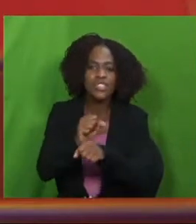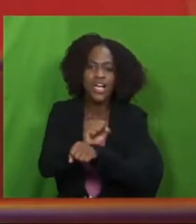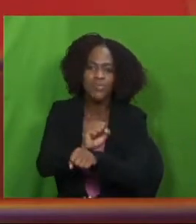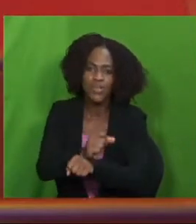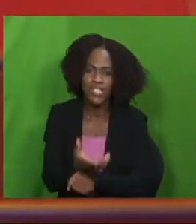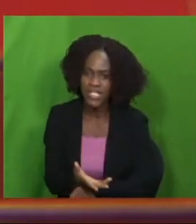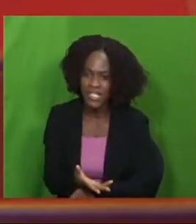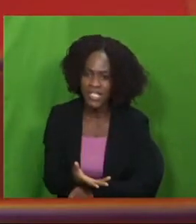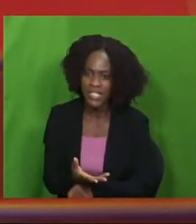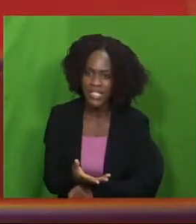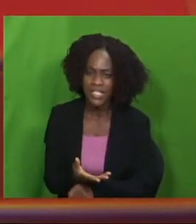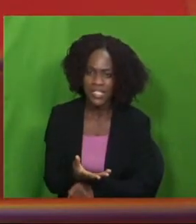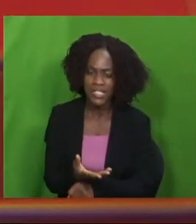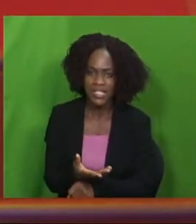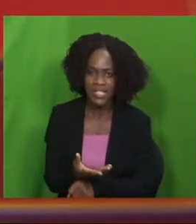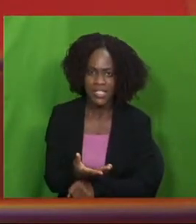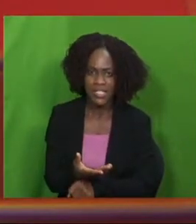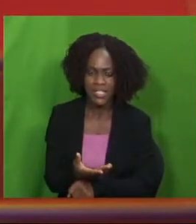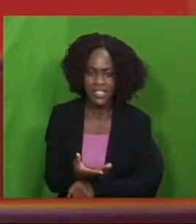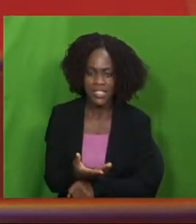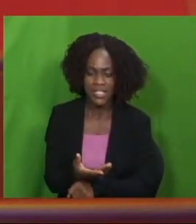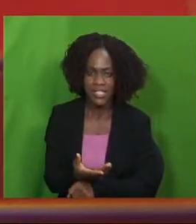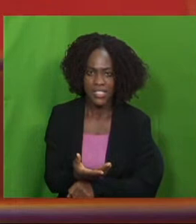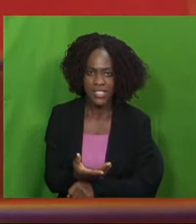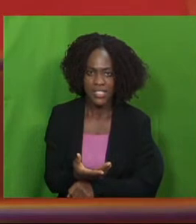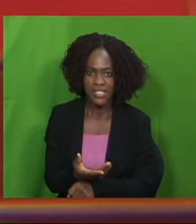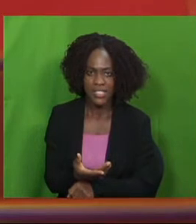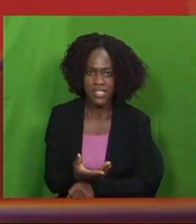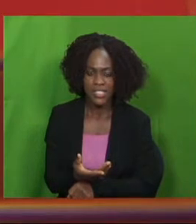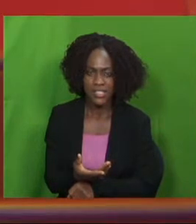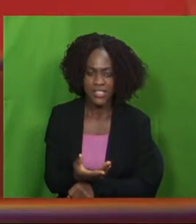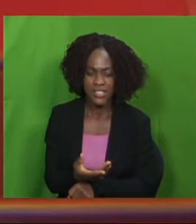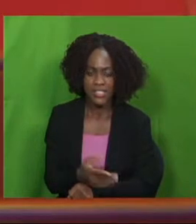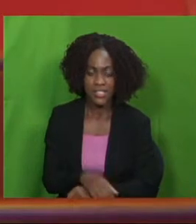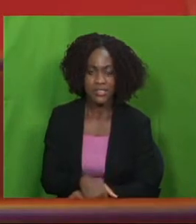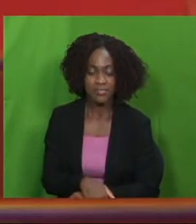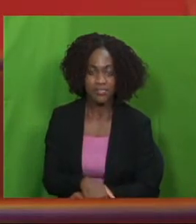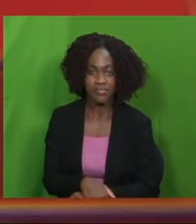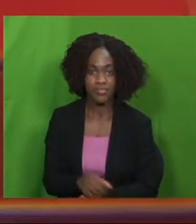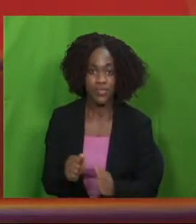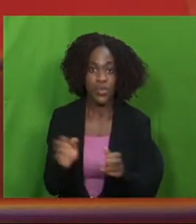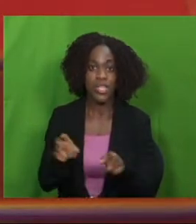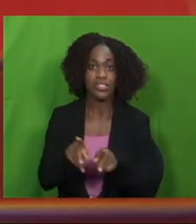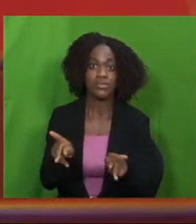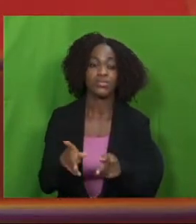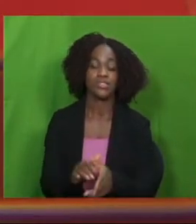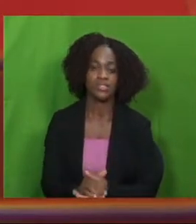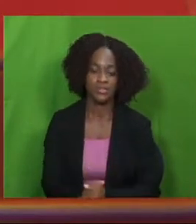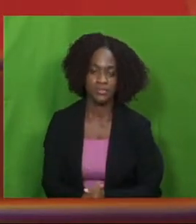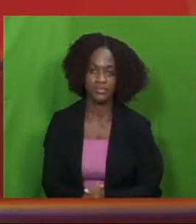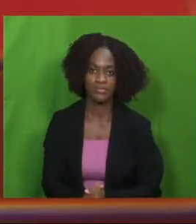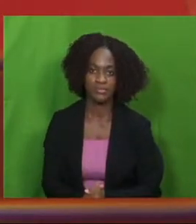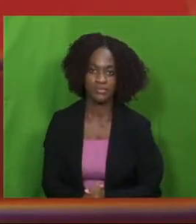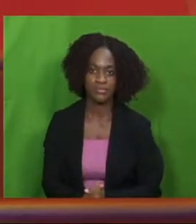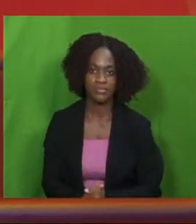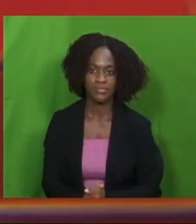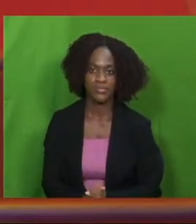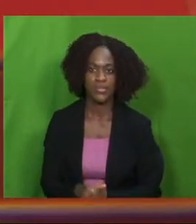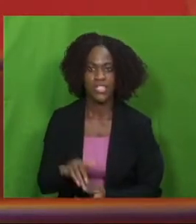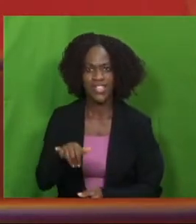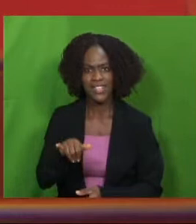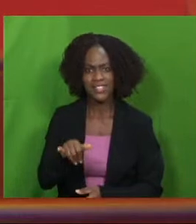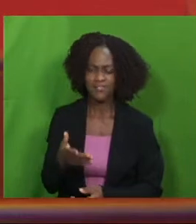then marks the same member as absent without permission. And these are things that